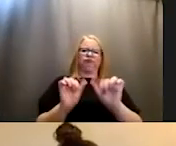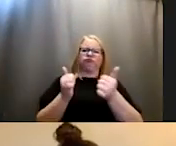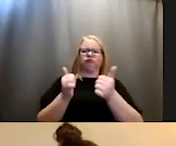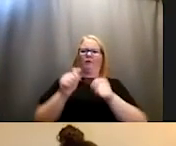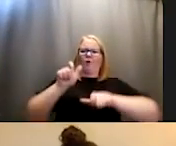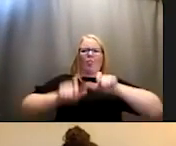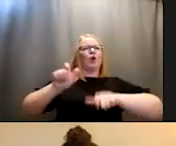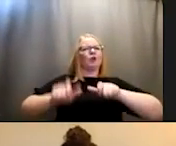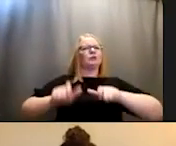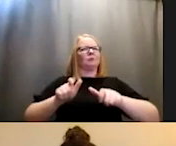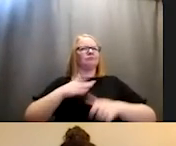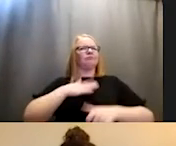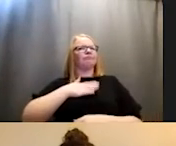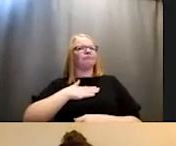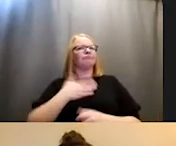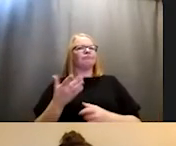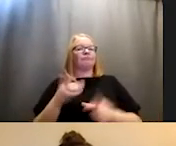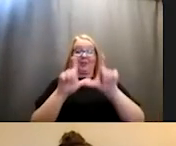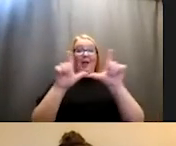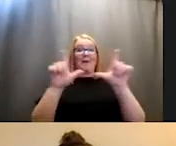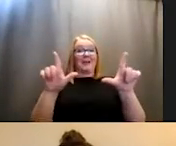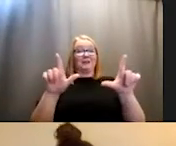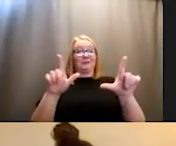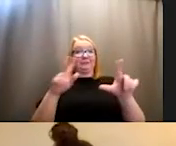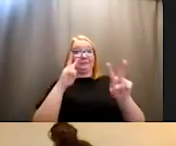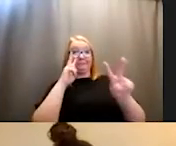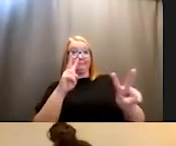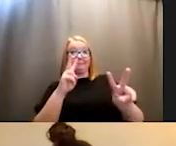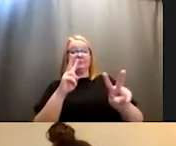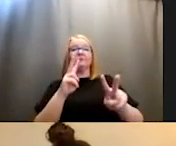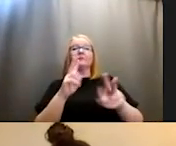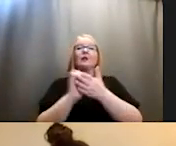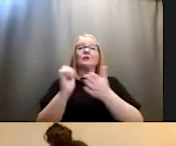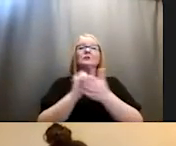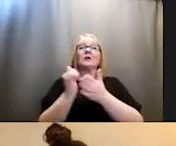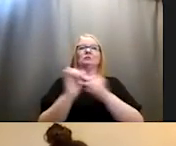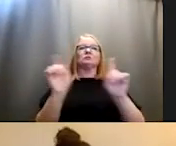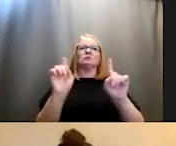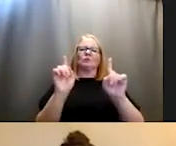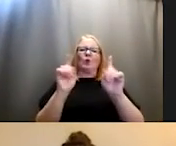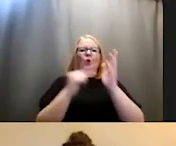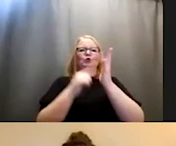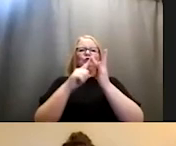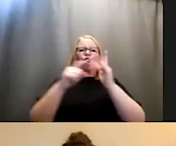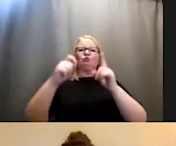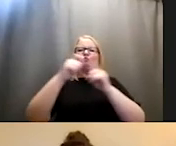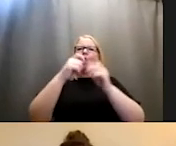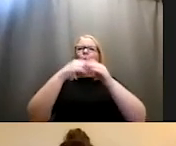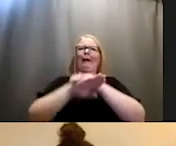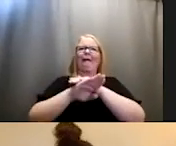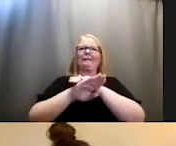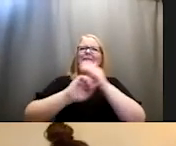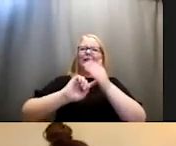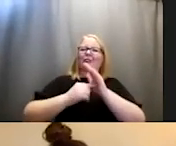base. The image that you can see here is advertising a product called Top in the Sun care range